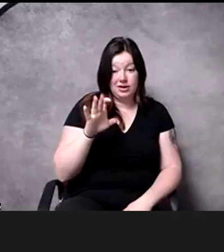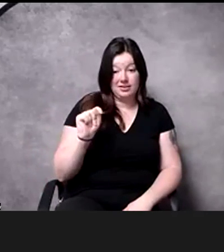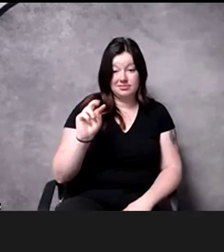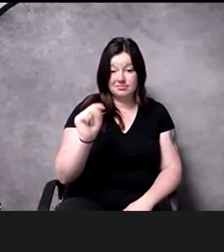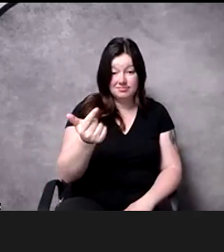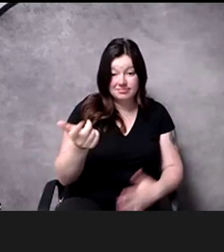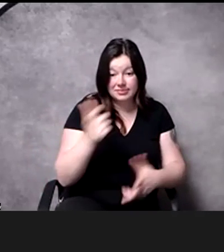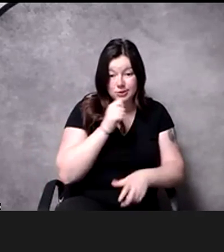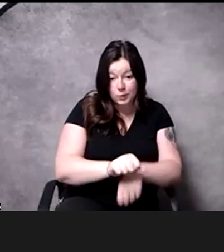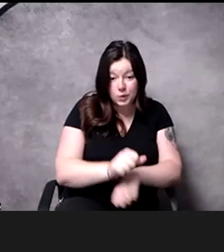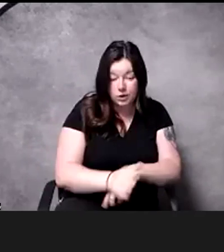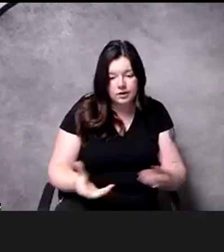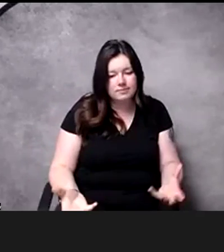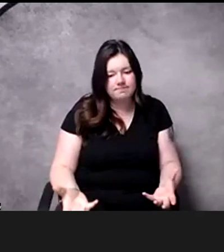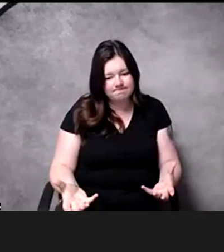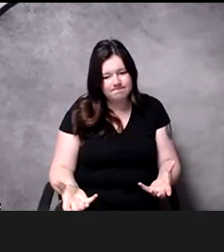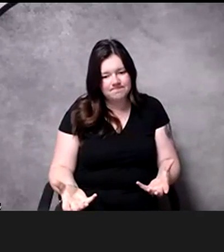just giving their opinion.